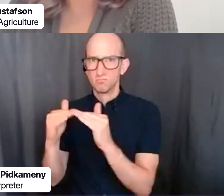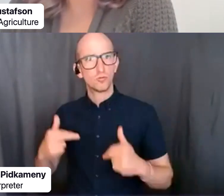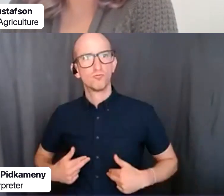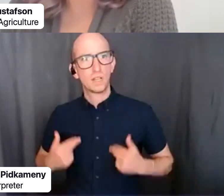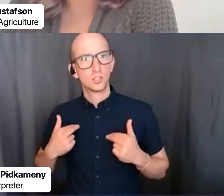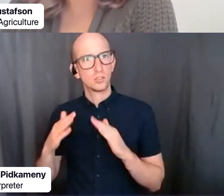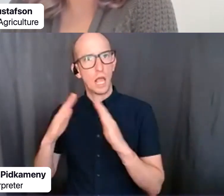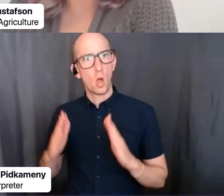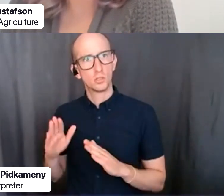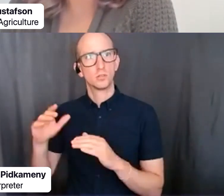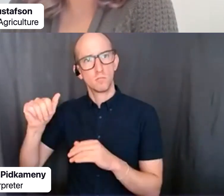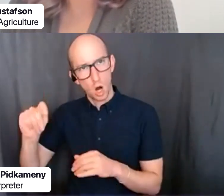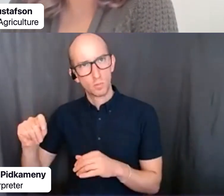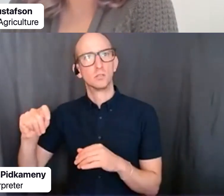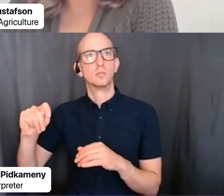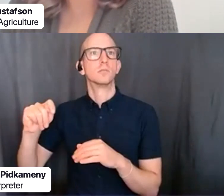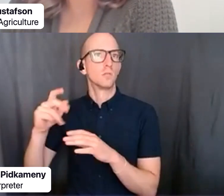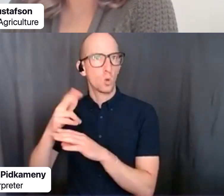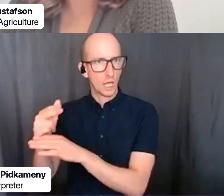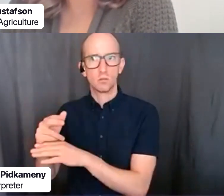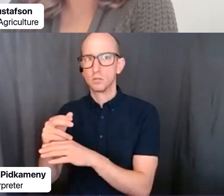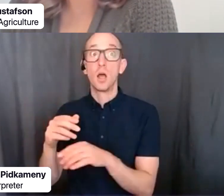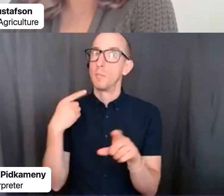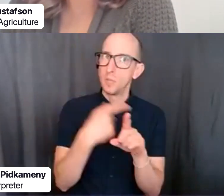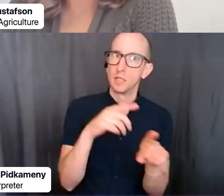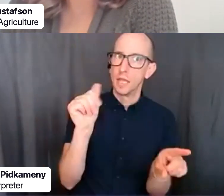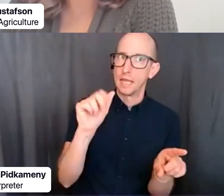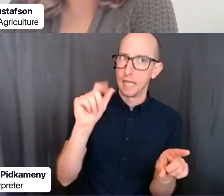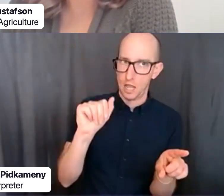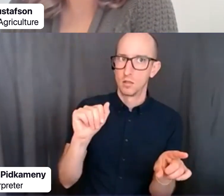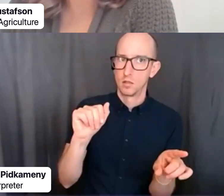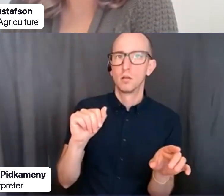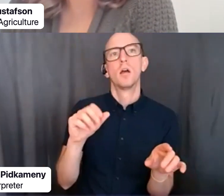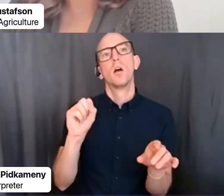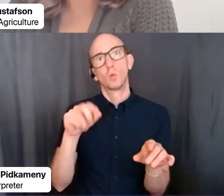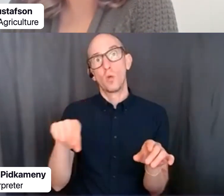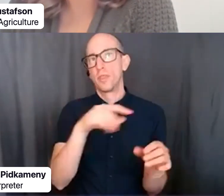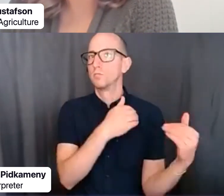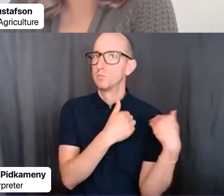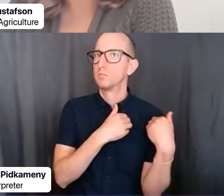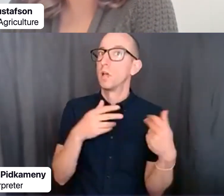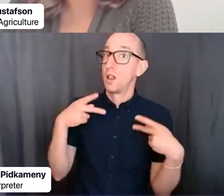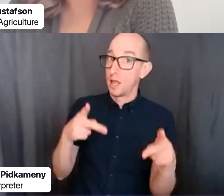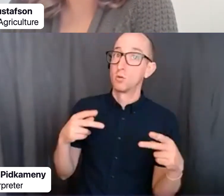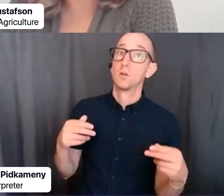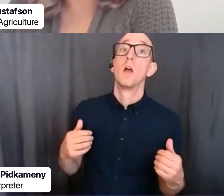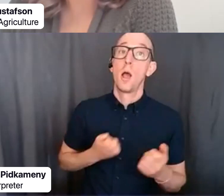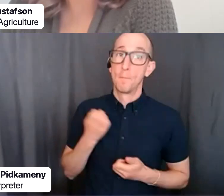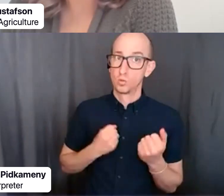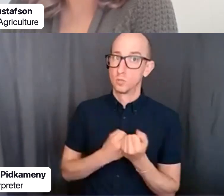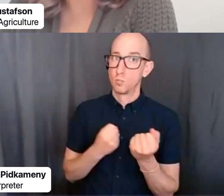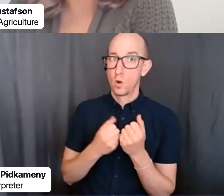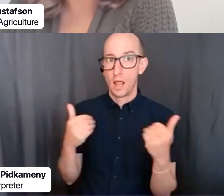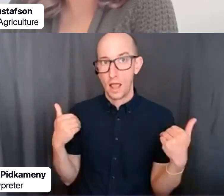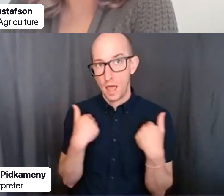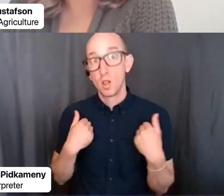well as the ADA. And so they're going to have obligations to allow emotional support animals as well as service animals.